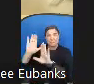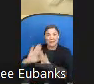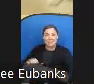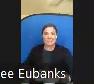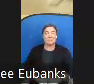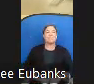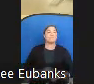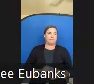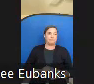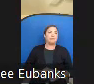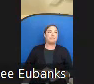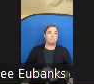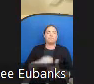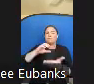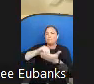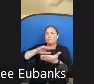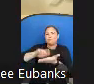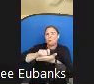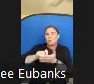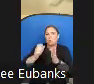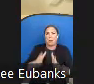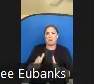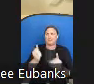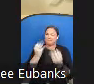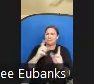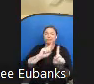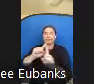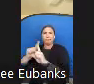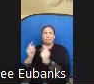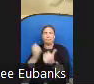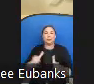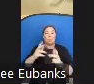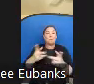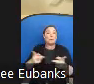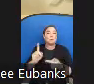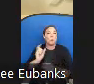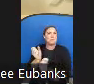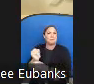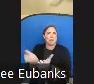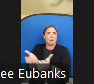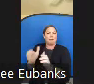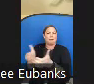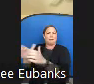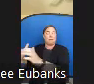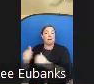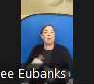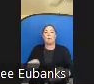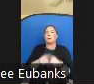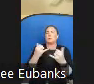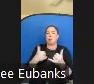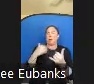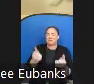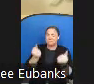has documented dozens of Roman ceramic kiln sites, and we now have a growing number of complete